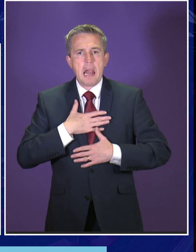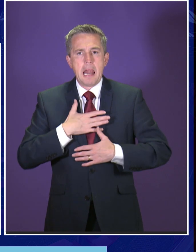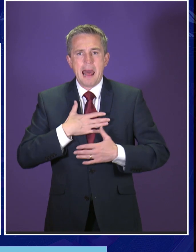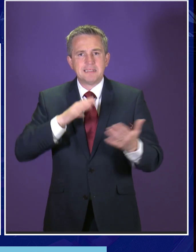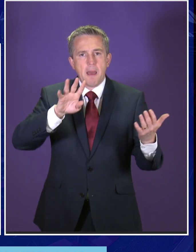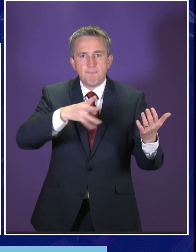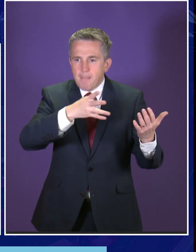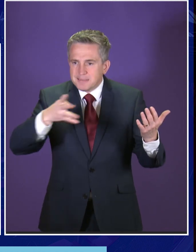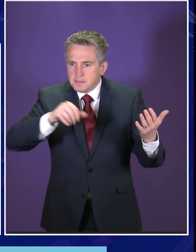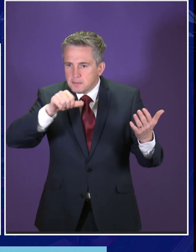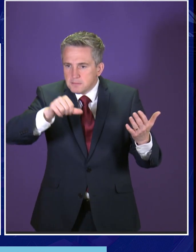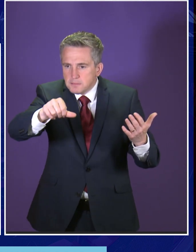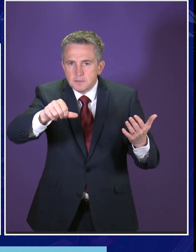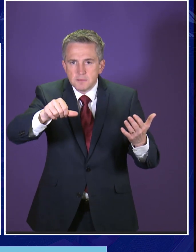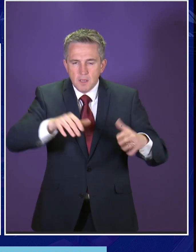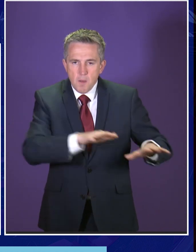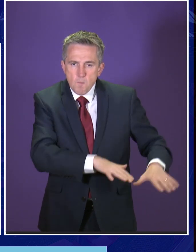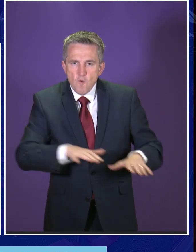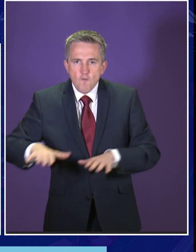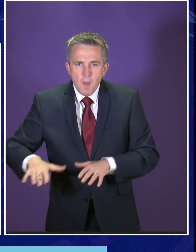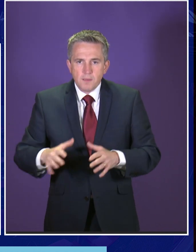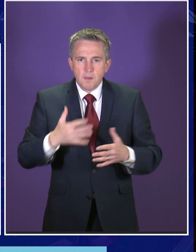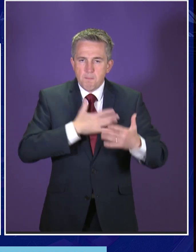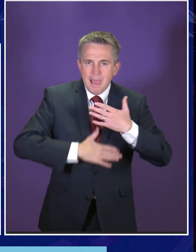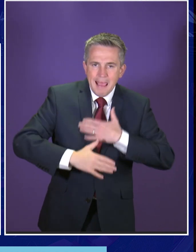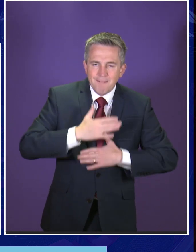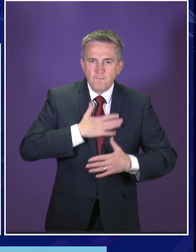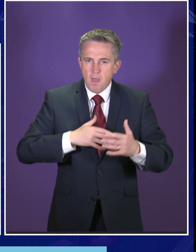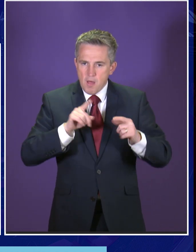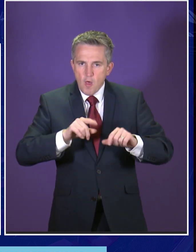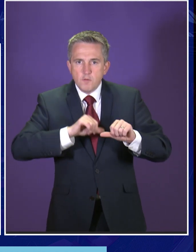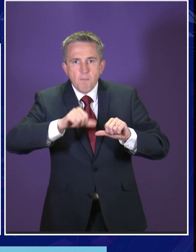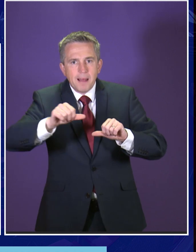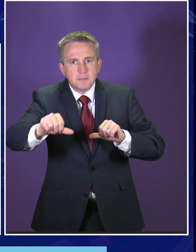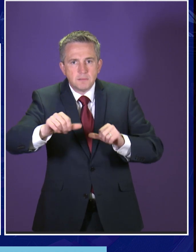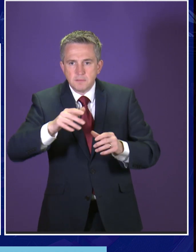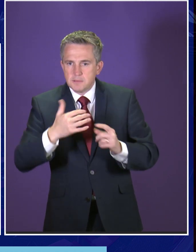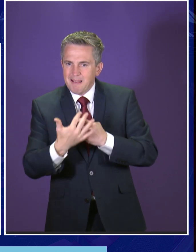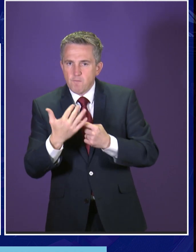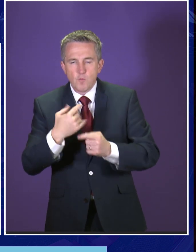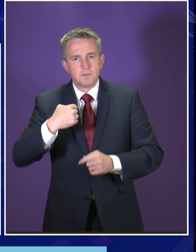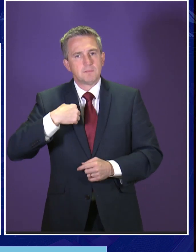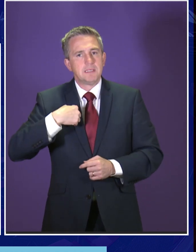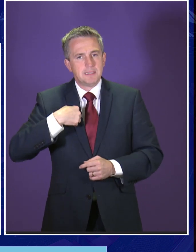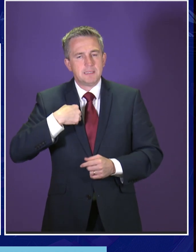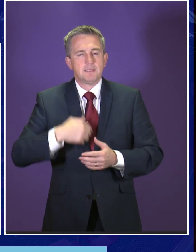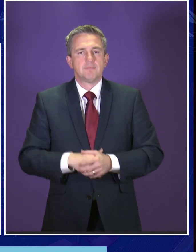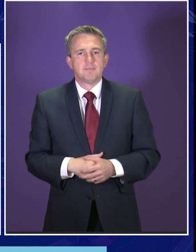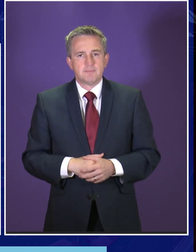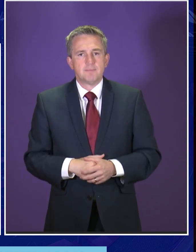patterns, patterns of movement, patterns of behavior. So by